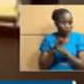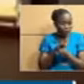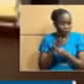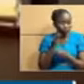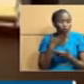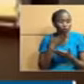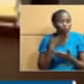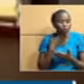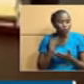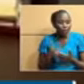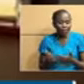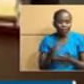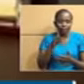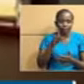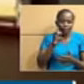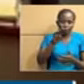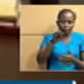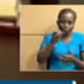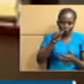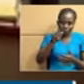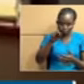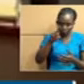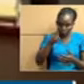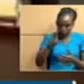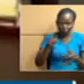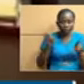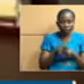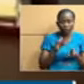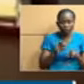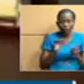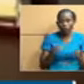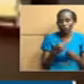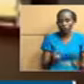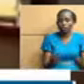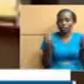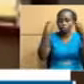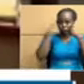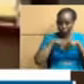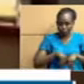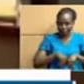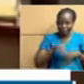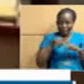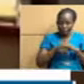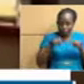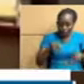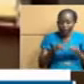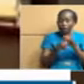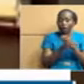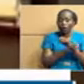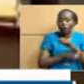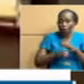provide support to an enterprise that will produce so much that may not be consumed in the economy,